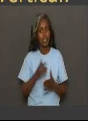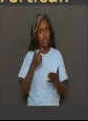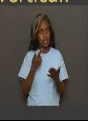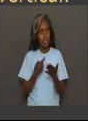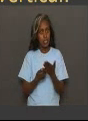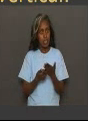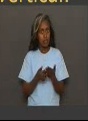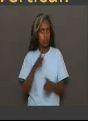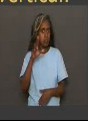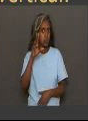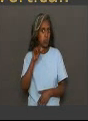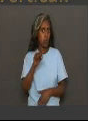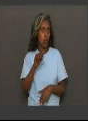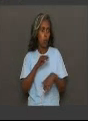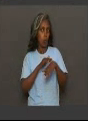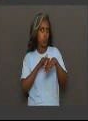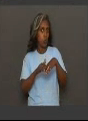has no slope.